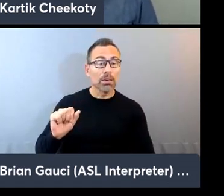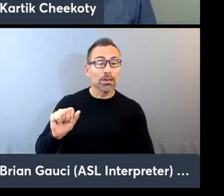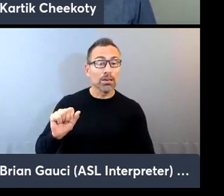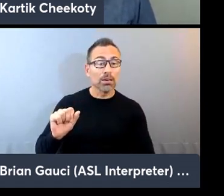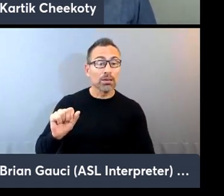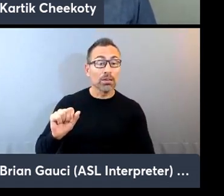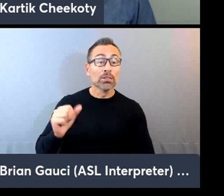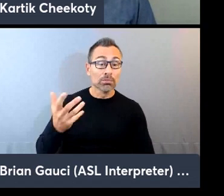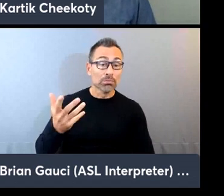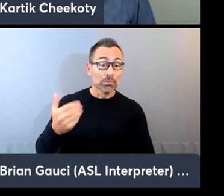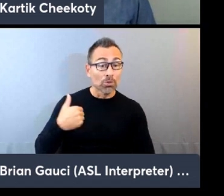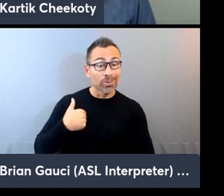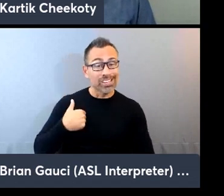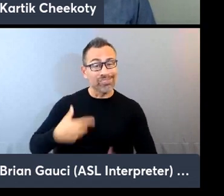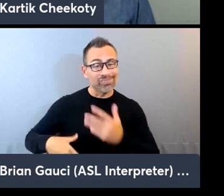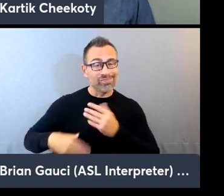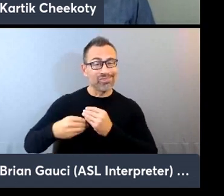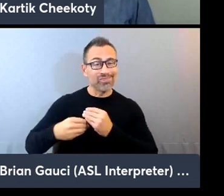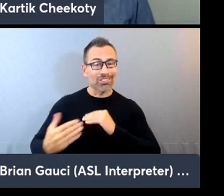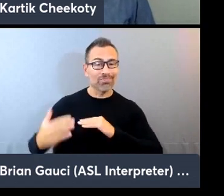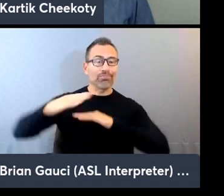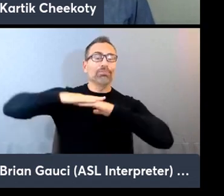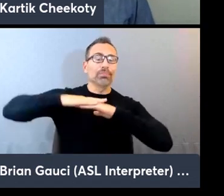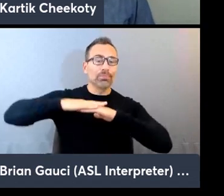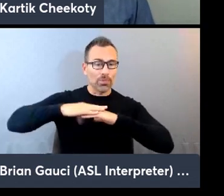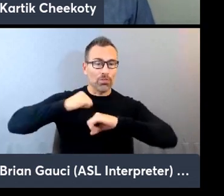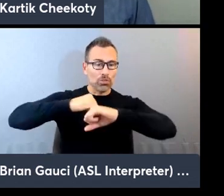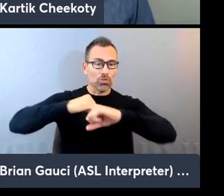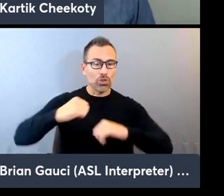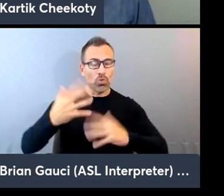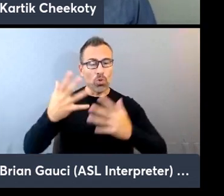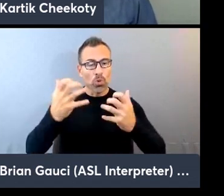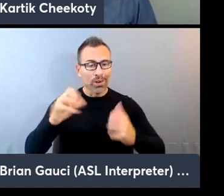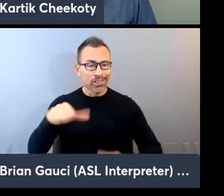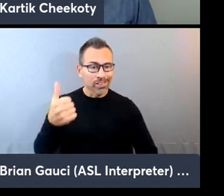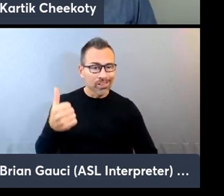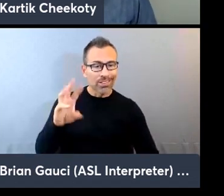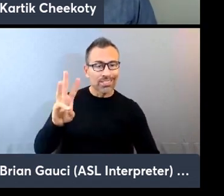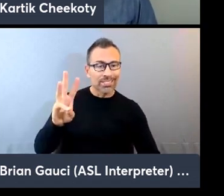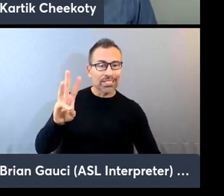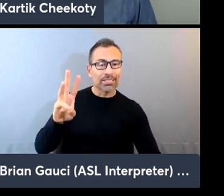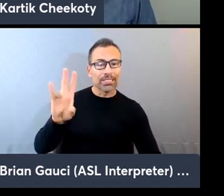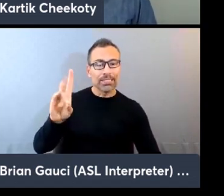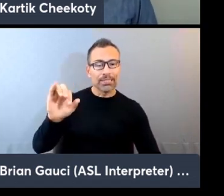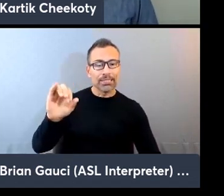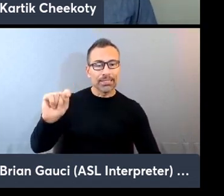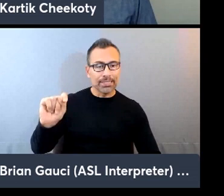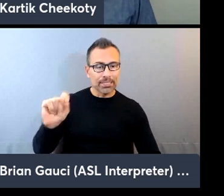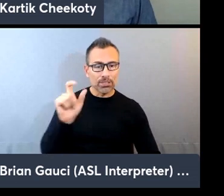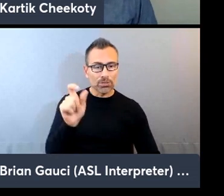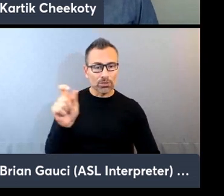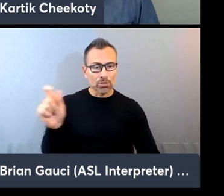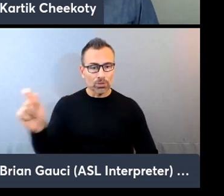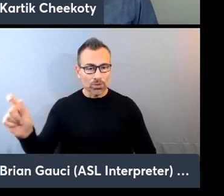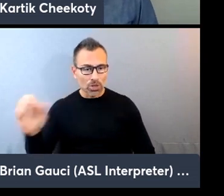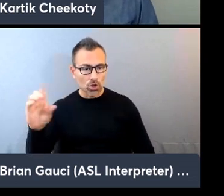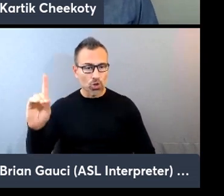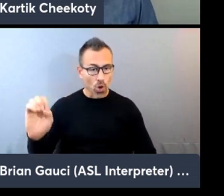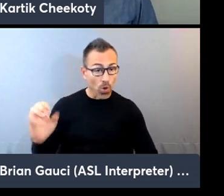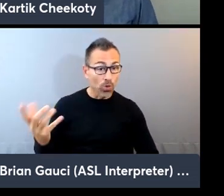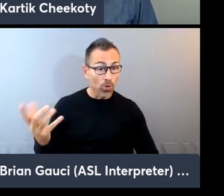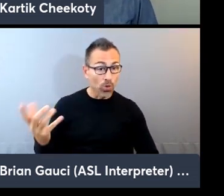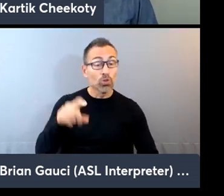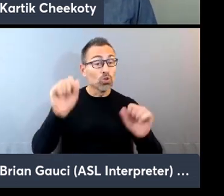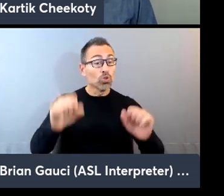there's an extra level of security where we ask for another 6-digit code in addition to your regular credentials. You can use your virtual